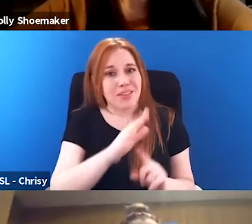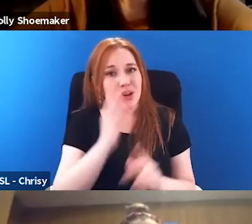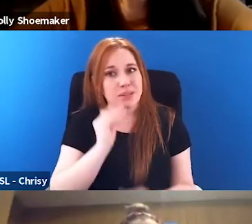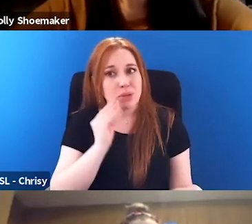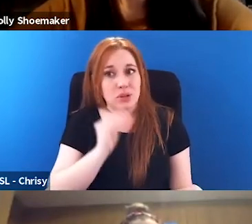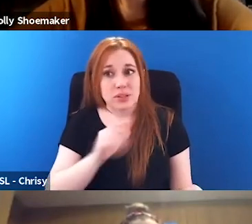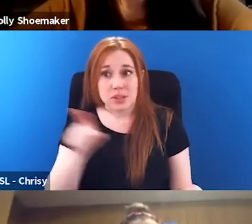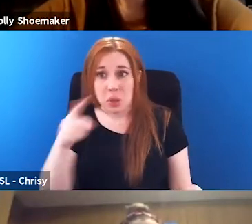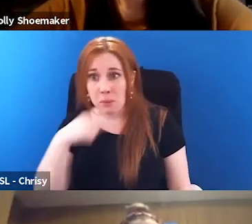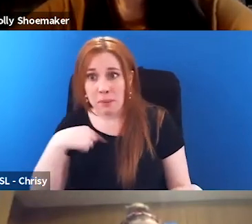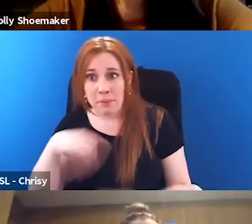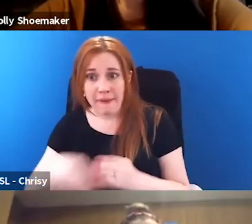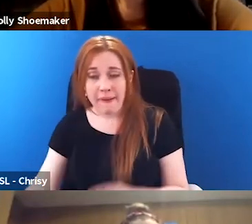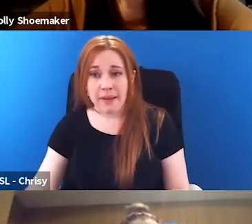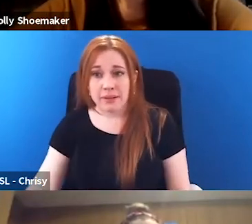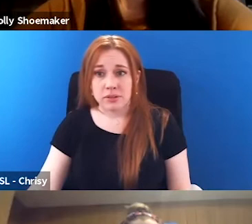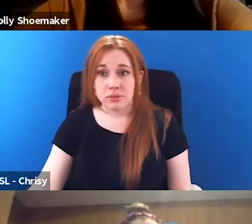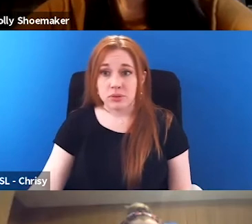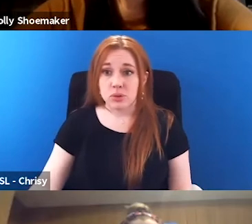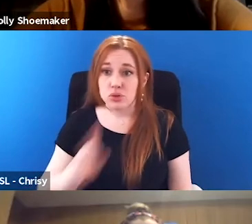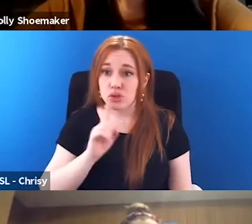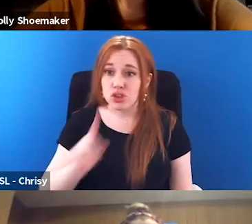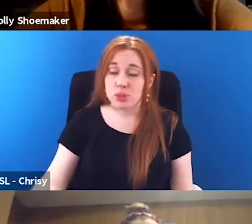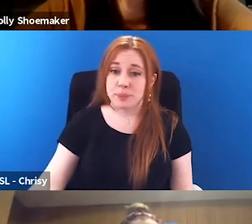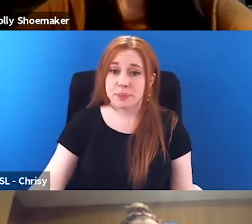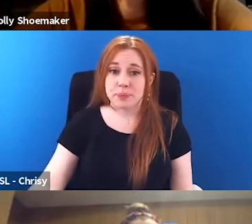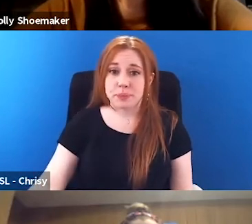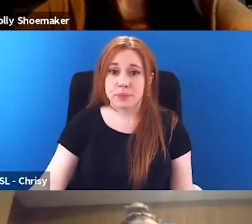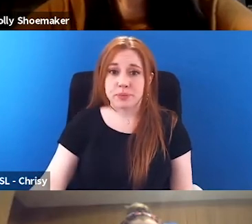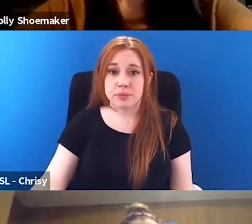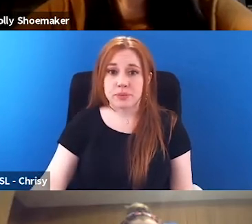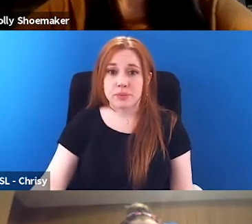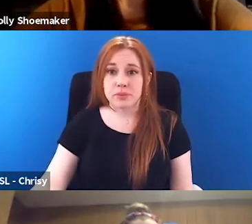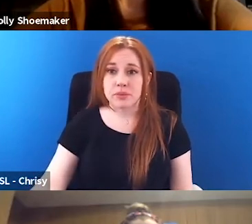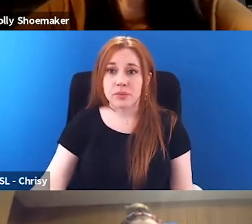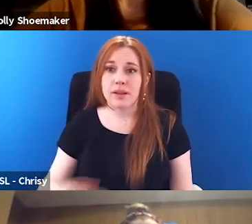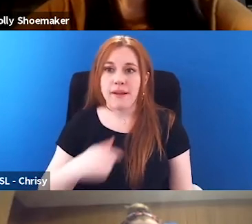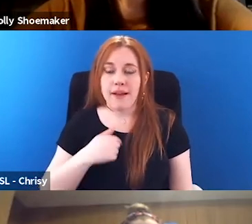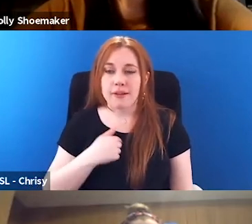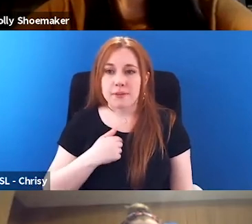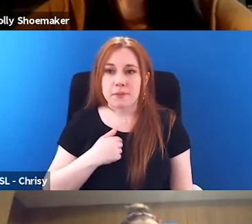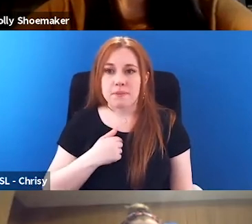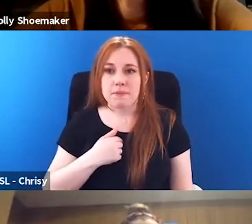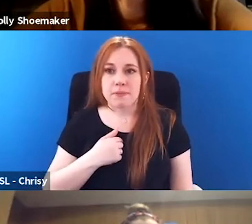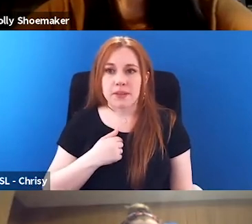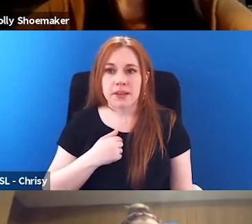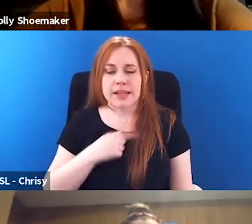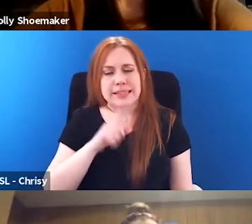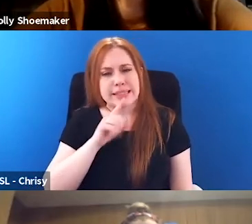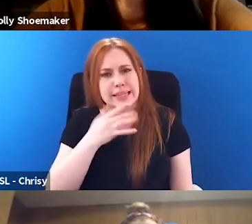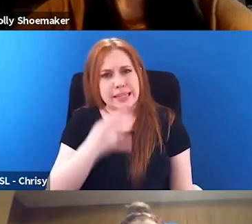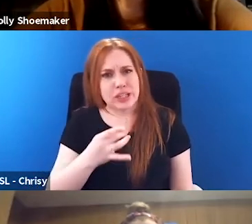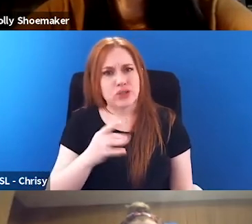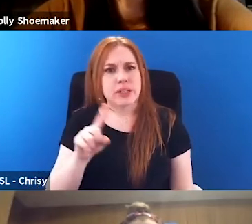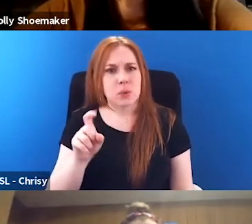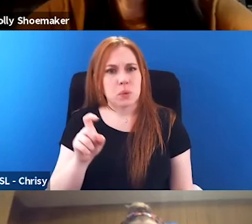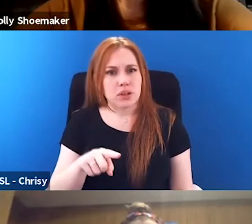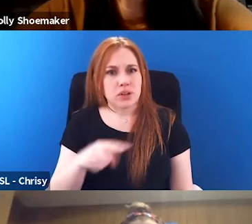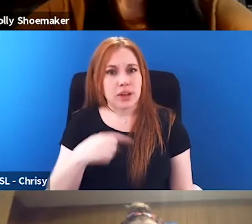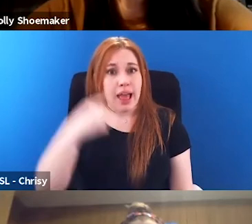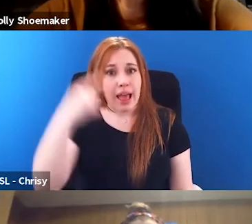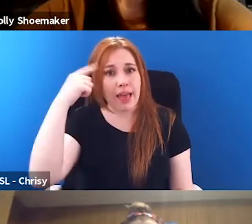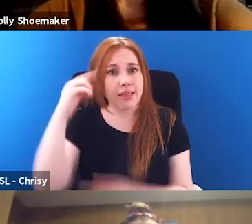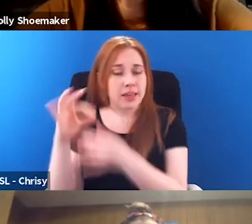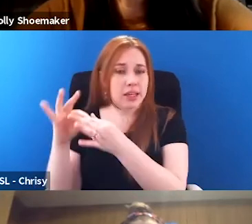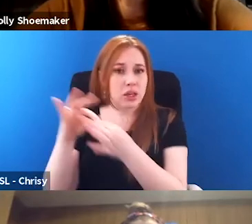I add to that, Jamie? Yes, please. Yeah, I would. It's an interesting question, and I think it goes to